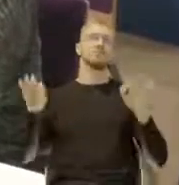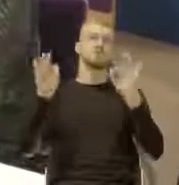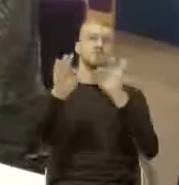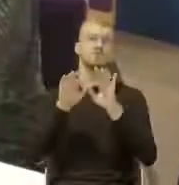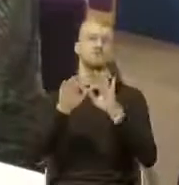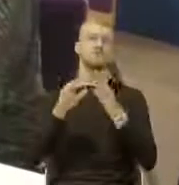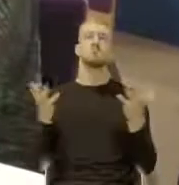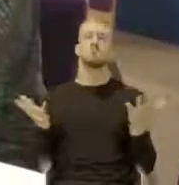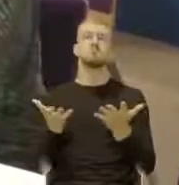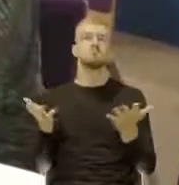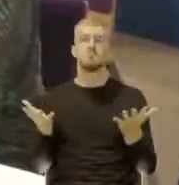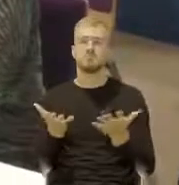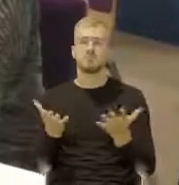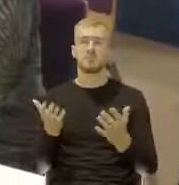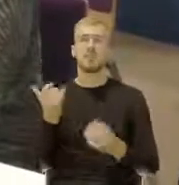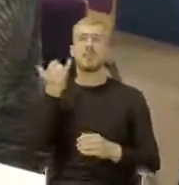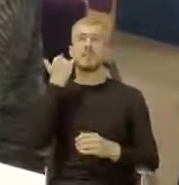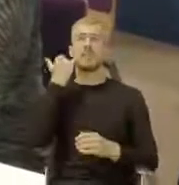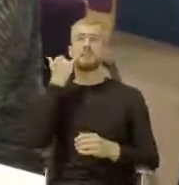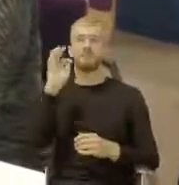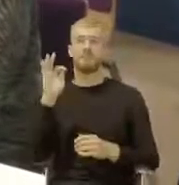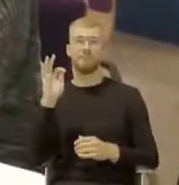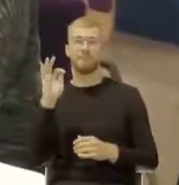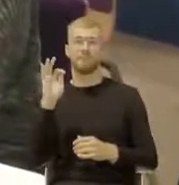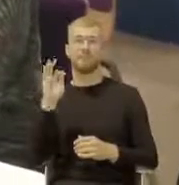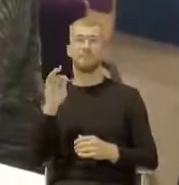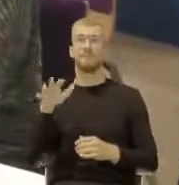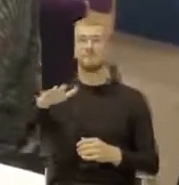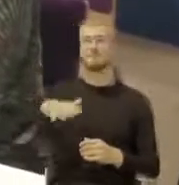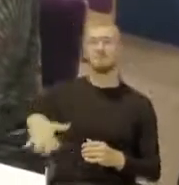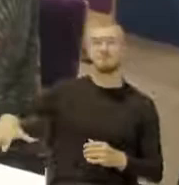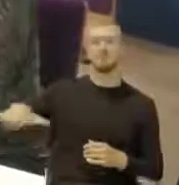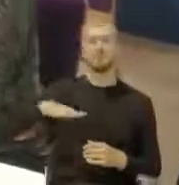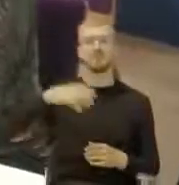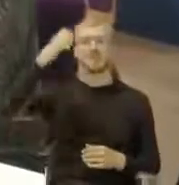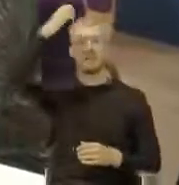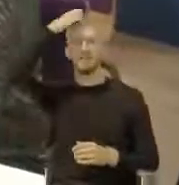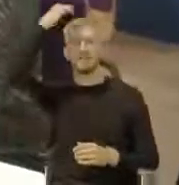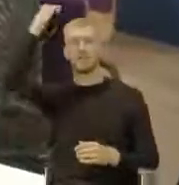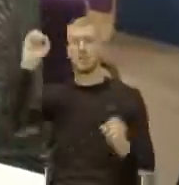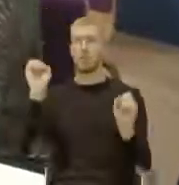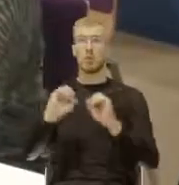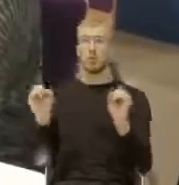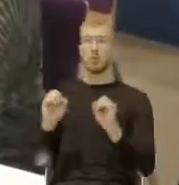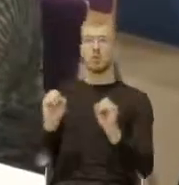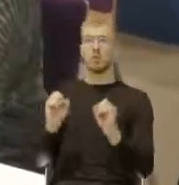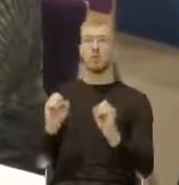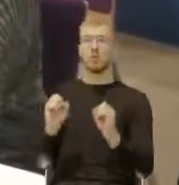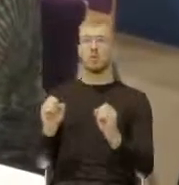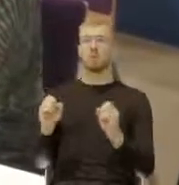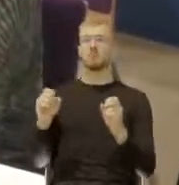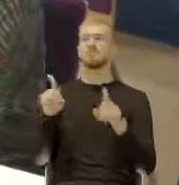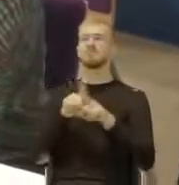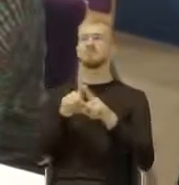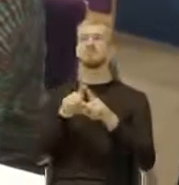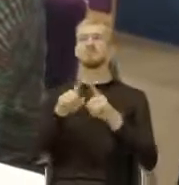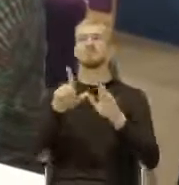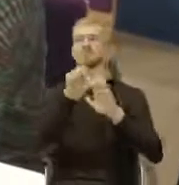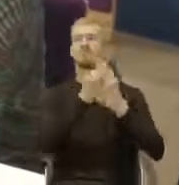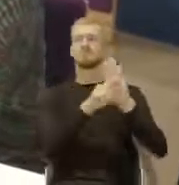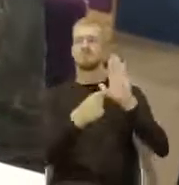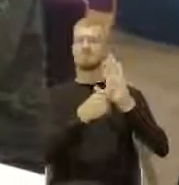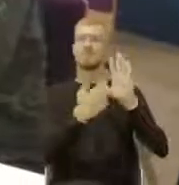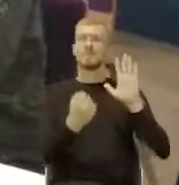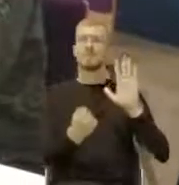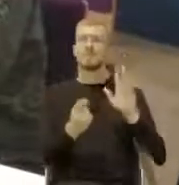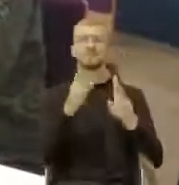infrastructure, energy, food systems, water systems, that they can contribute to improved health. I'd like to invite Kevin Nelson, Urban